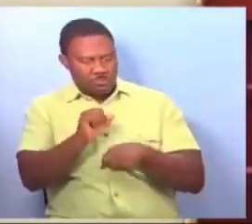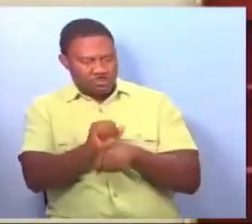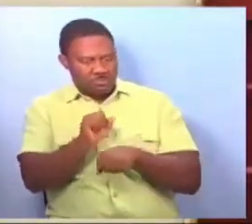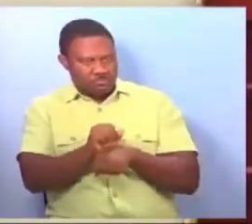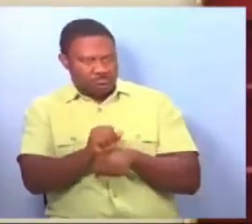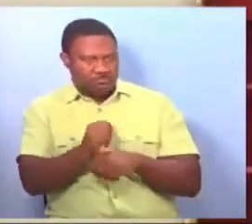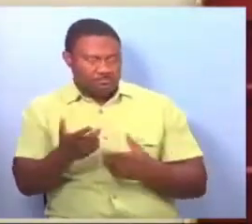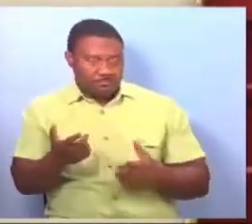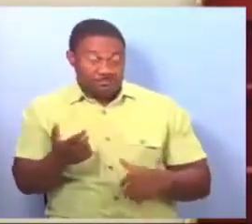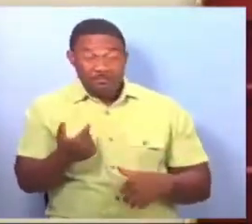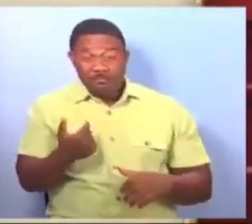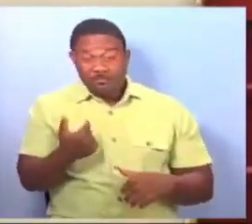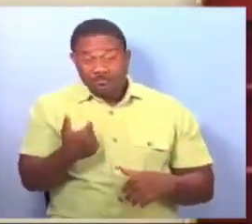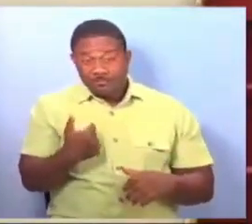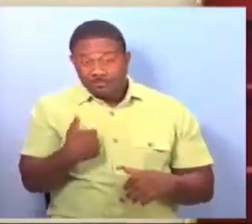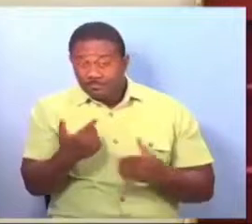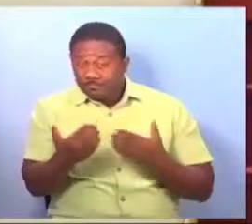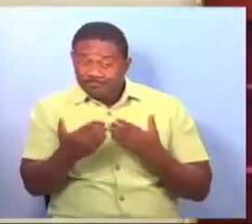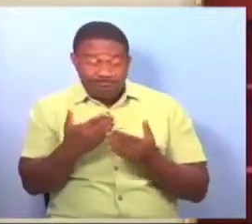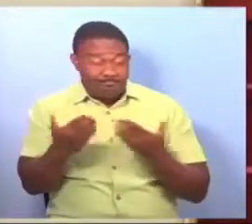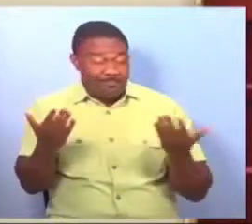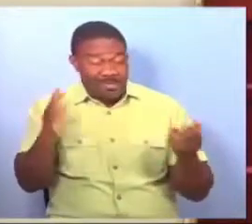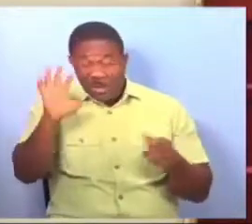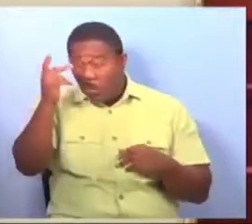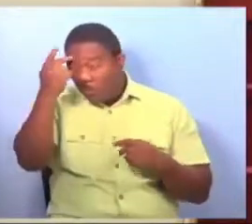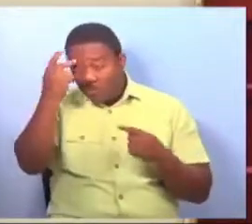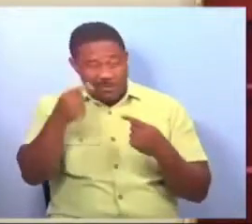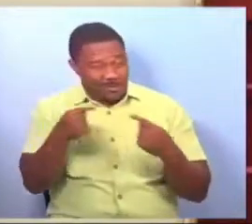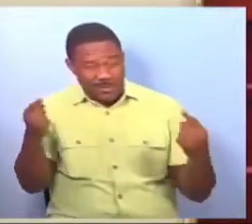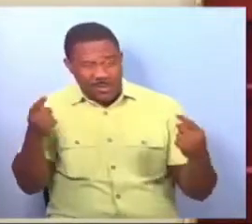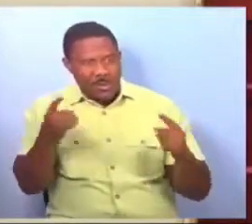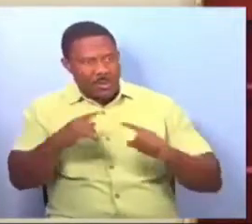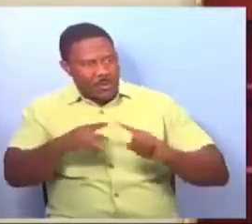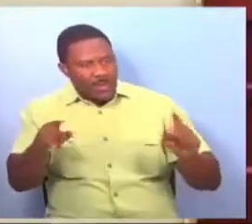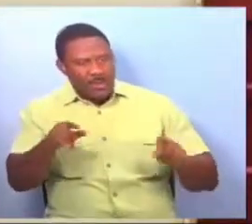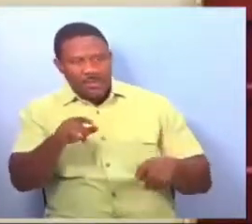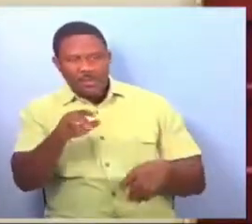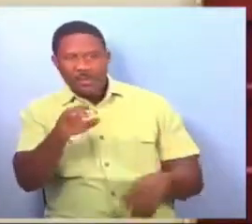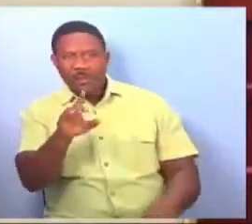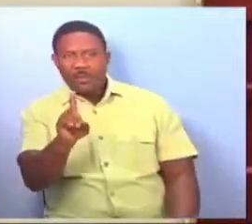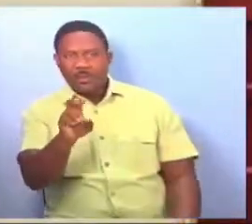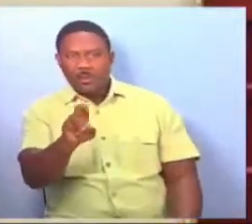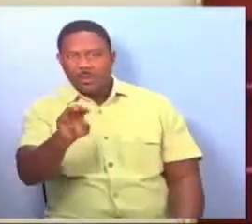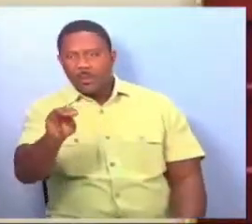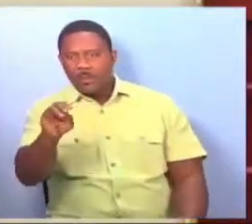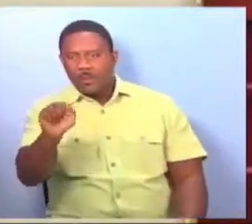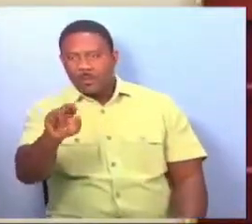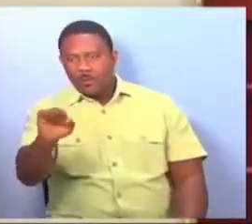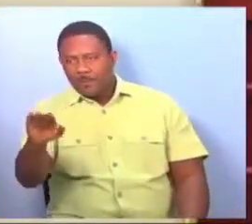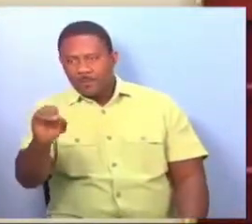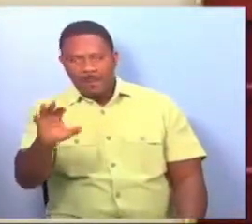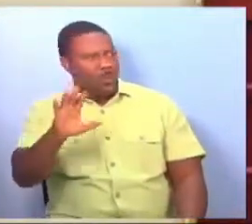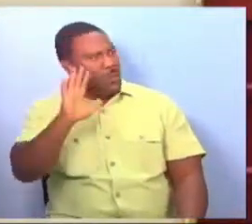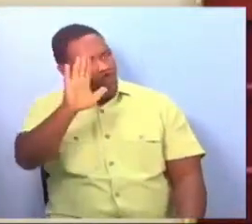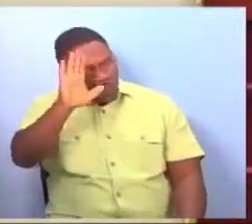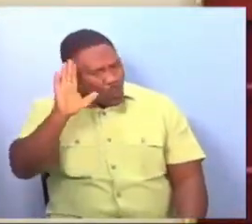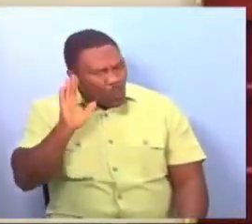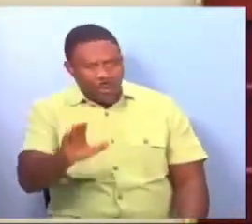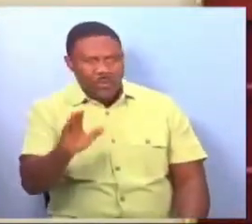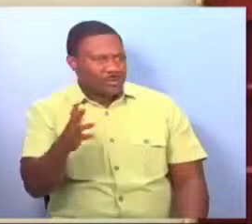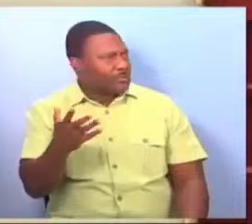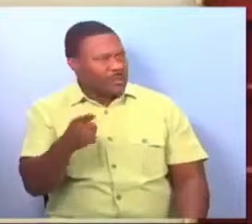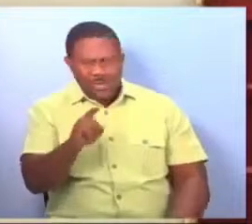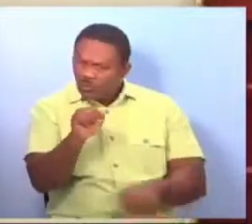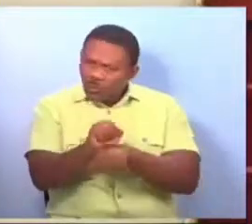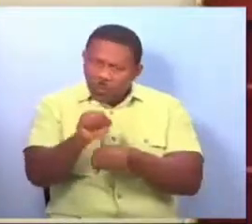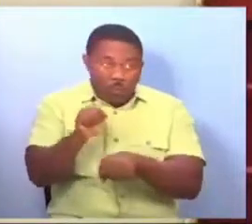It goes without saying that irrespective of our political differences, Dr. Mafo was a fantastic parliamentarian and committed